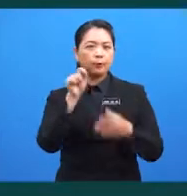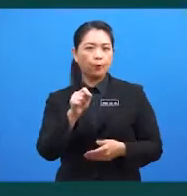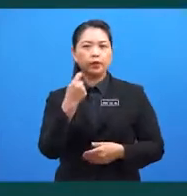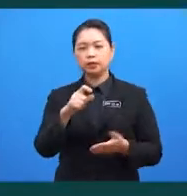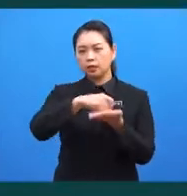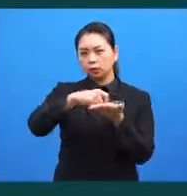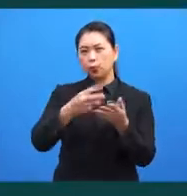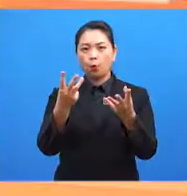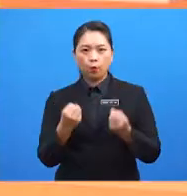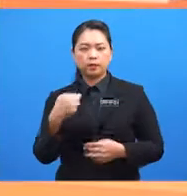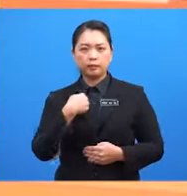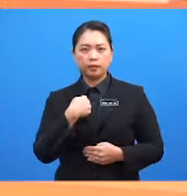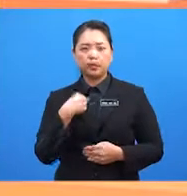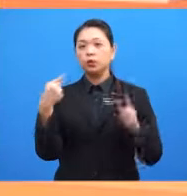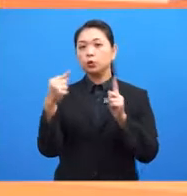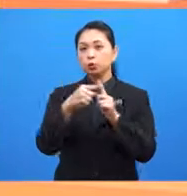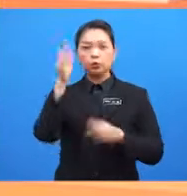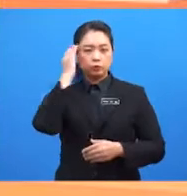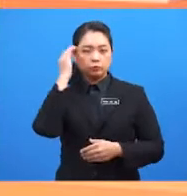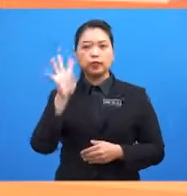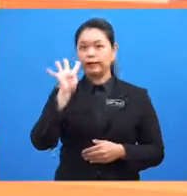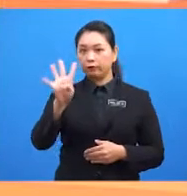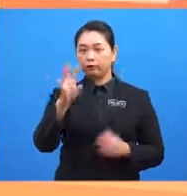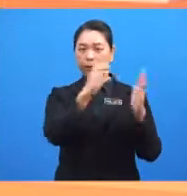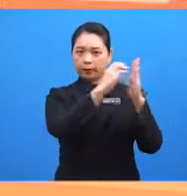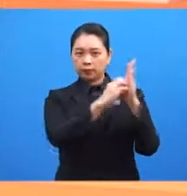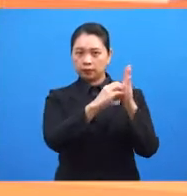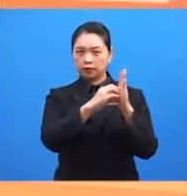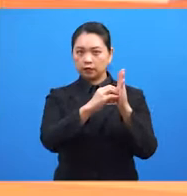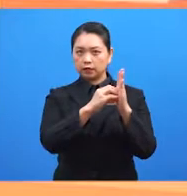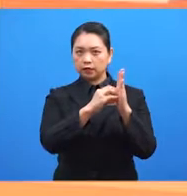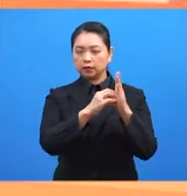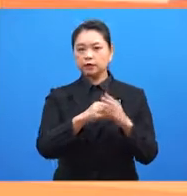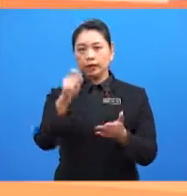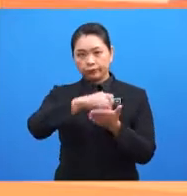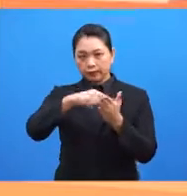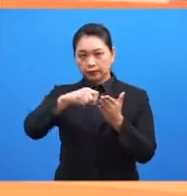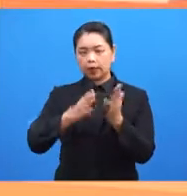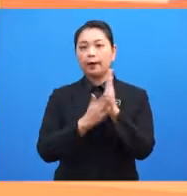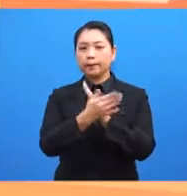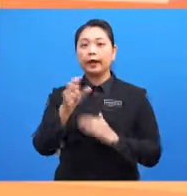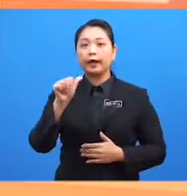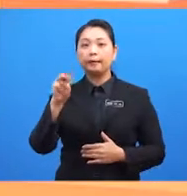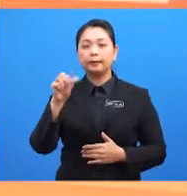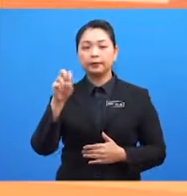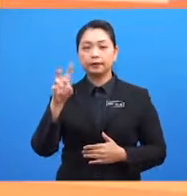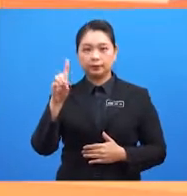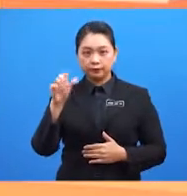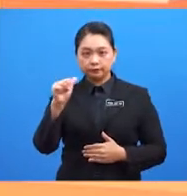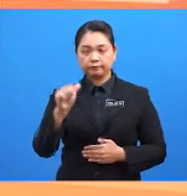know? There are four paragraphs in the blog post written by Amanda about her trip to